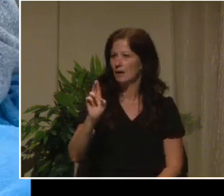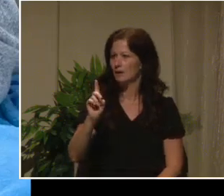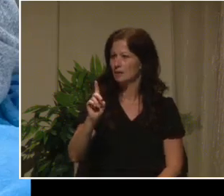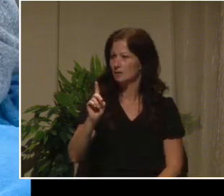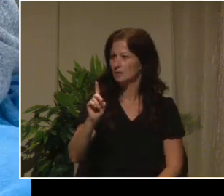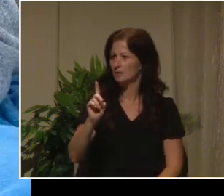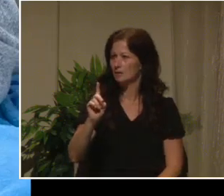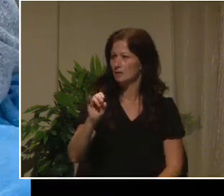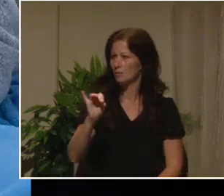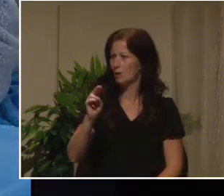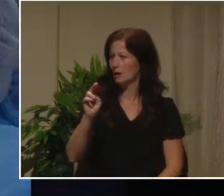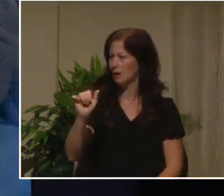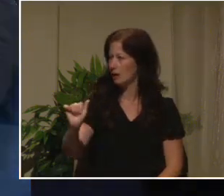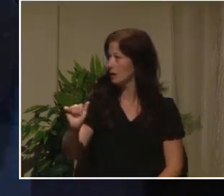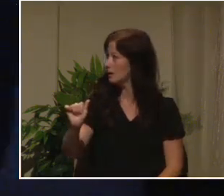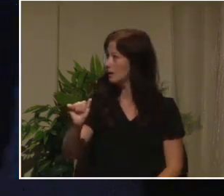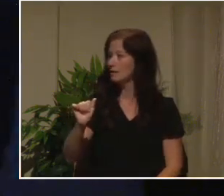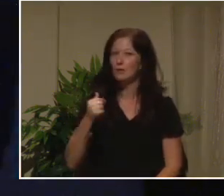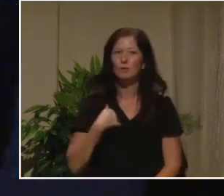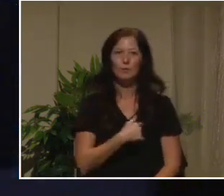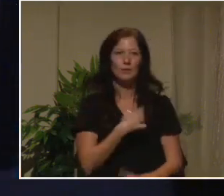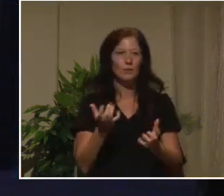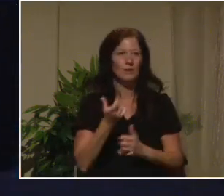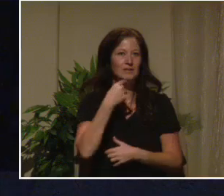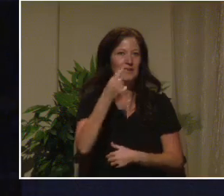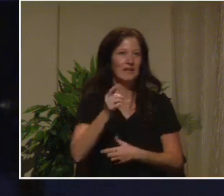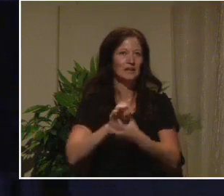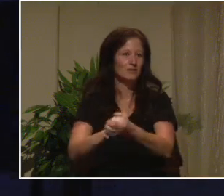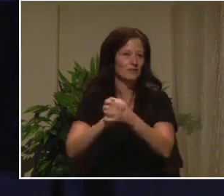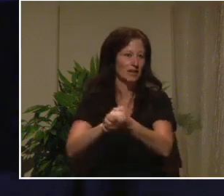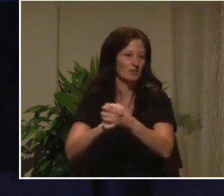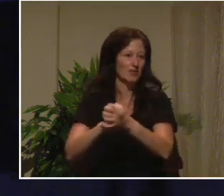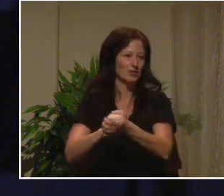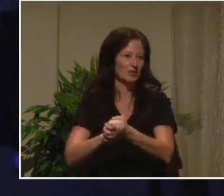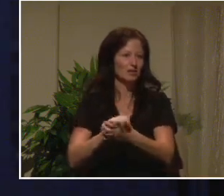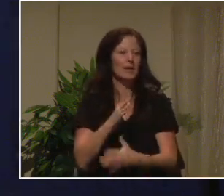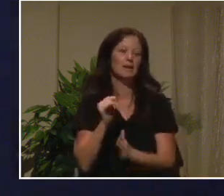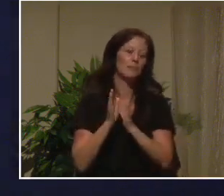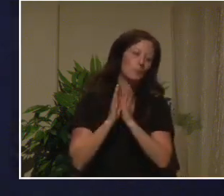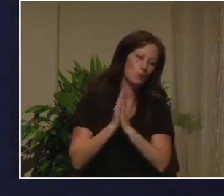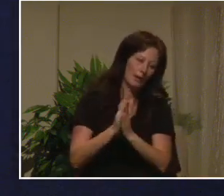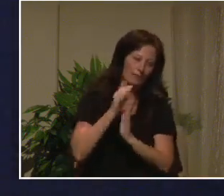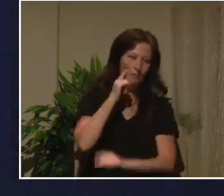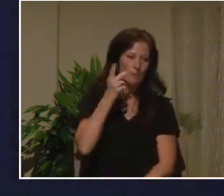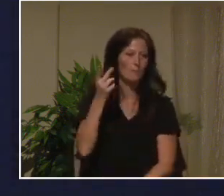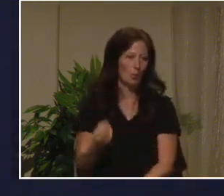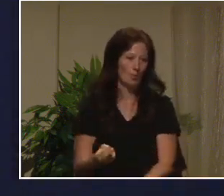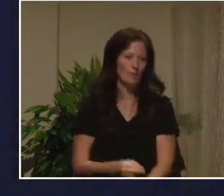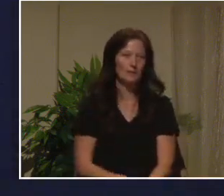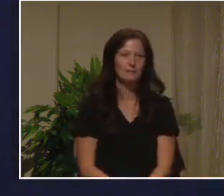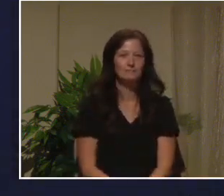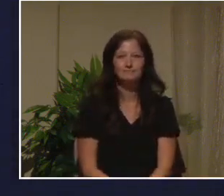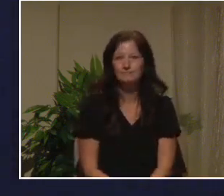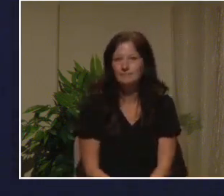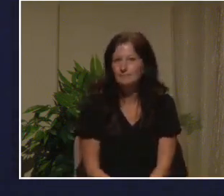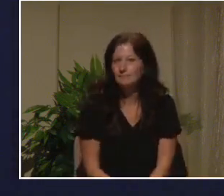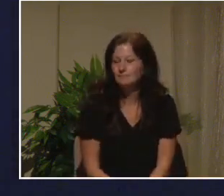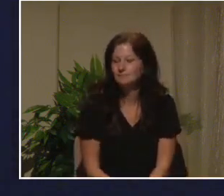our warmest congratulations to them. And we want to pray for them as well. Let's pray